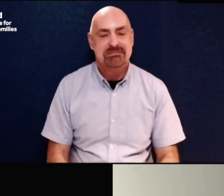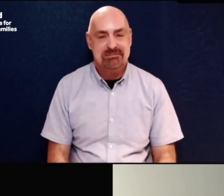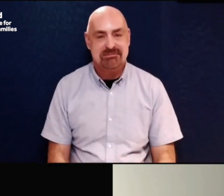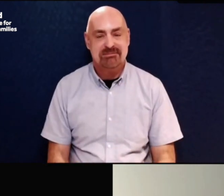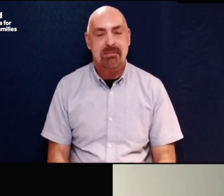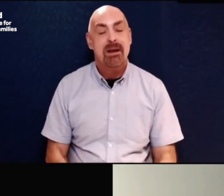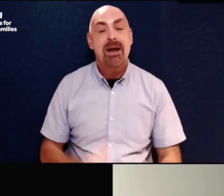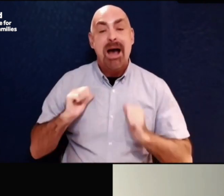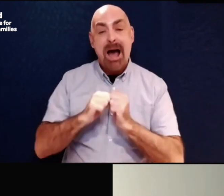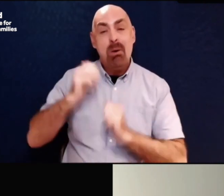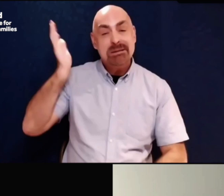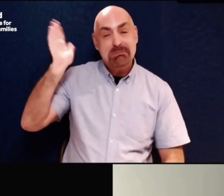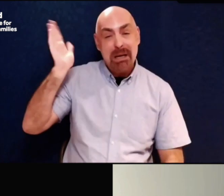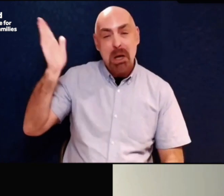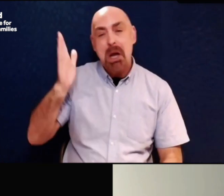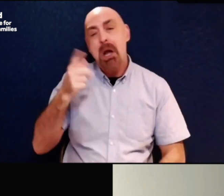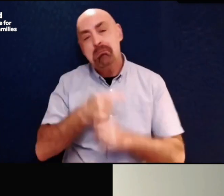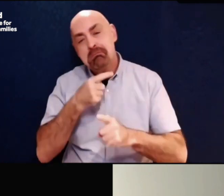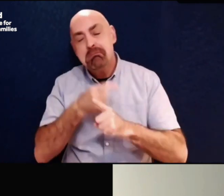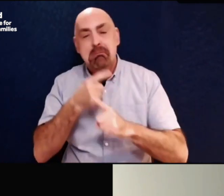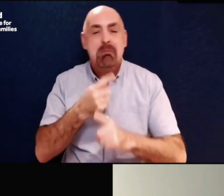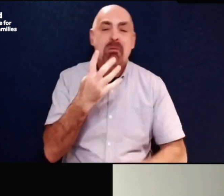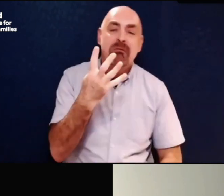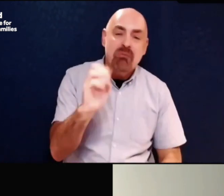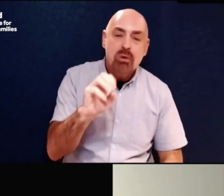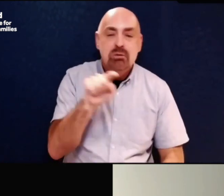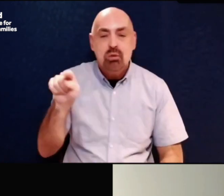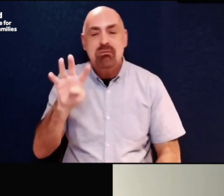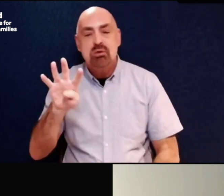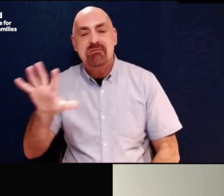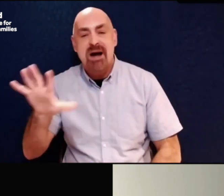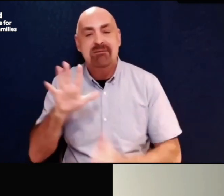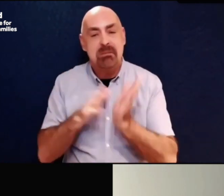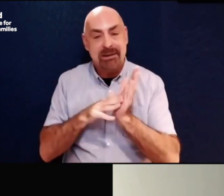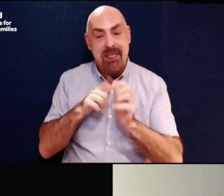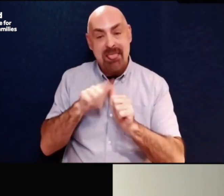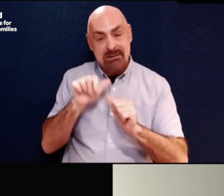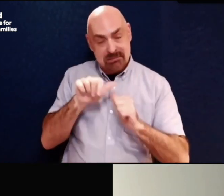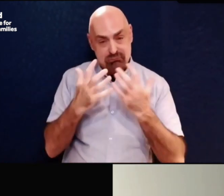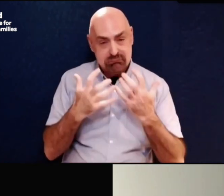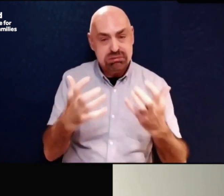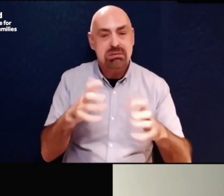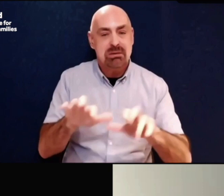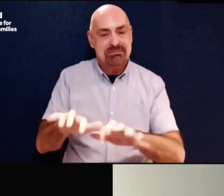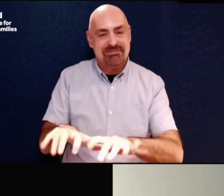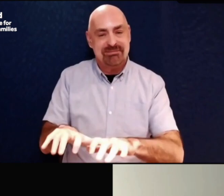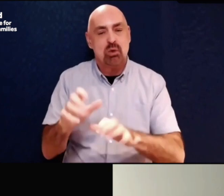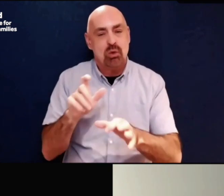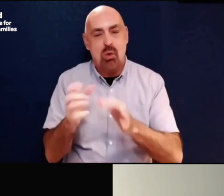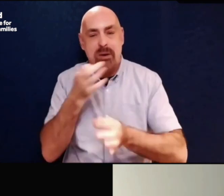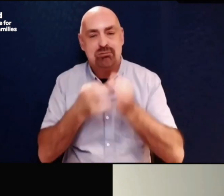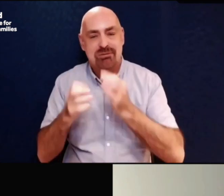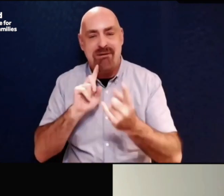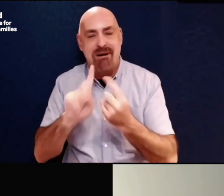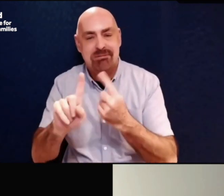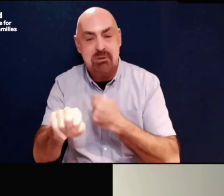Our speaker will talk for around 40-45 minutes, after which there'll be Q&A. You can